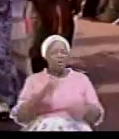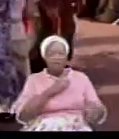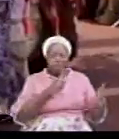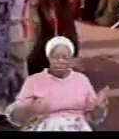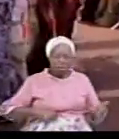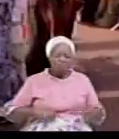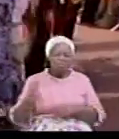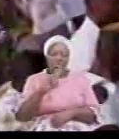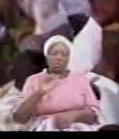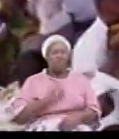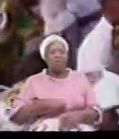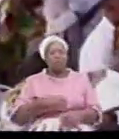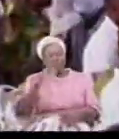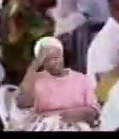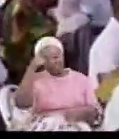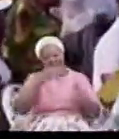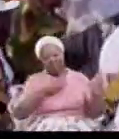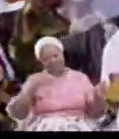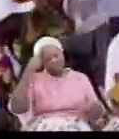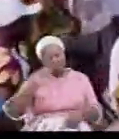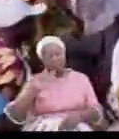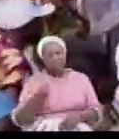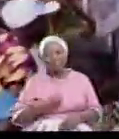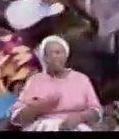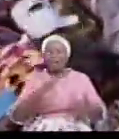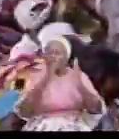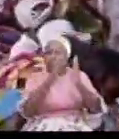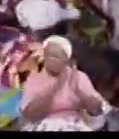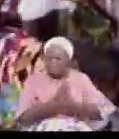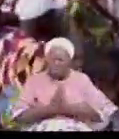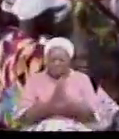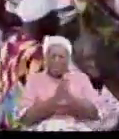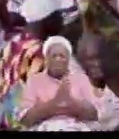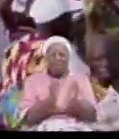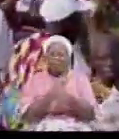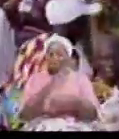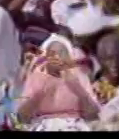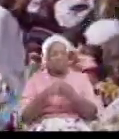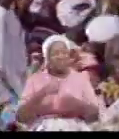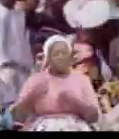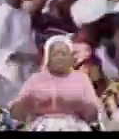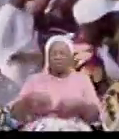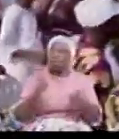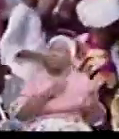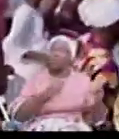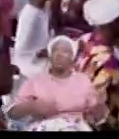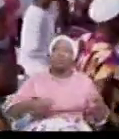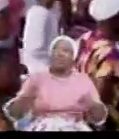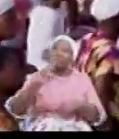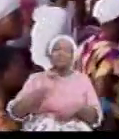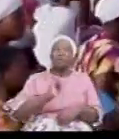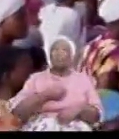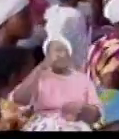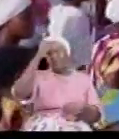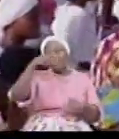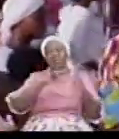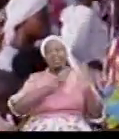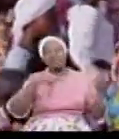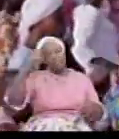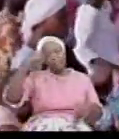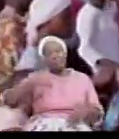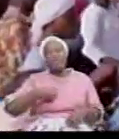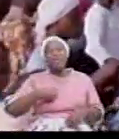Today, Thursday, use him. Friday, use him. Saturday, use him. Sunday, use